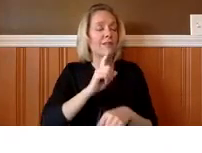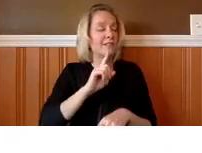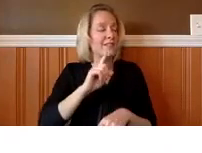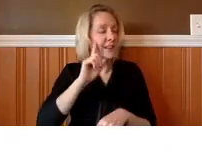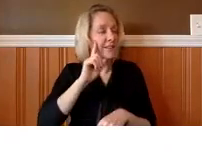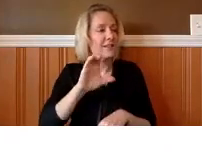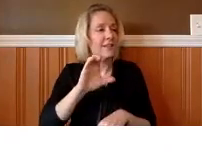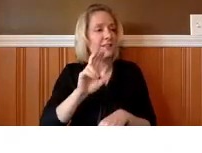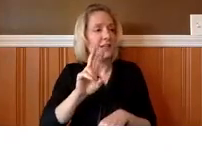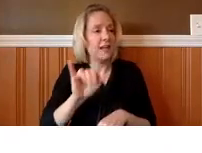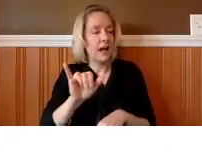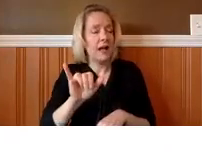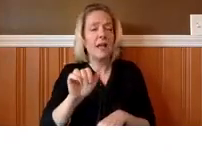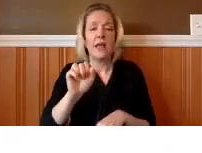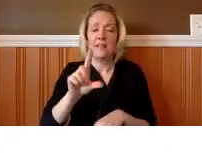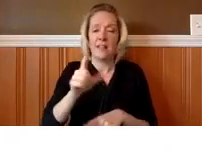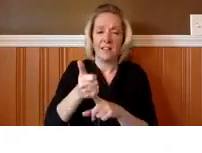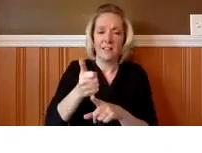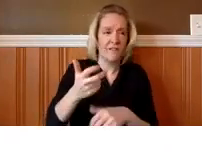be difficult at first because it's 3D?